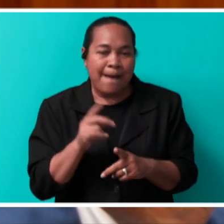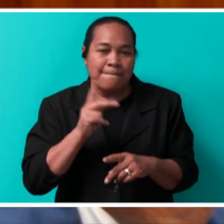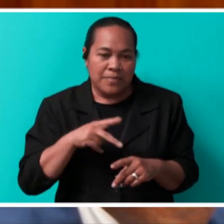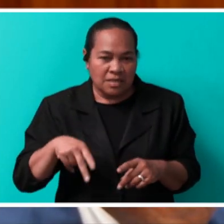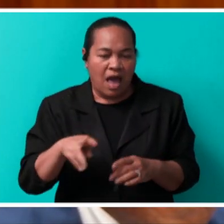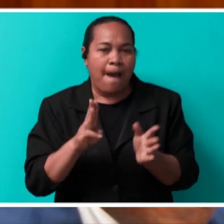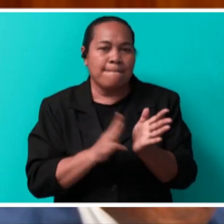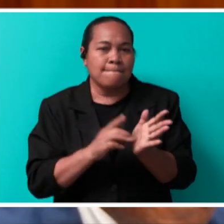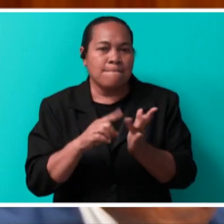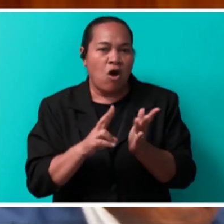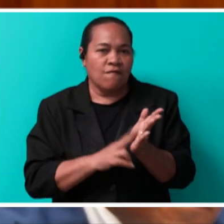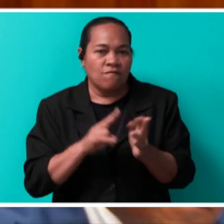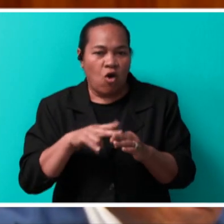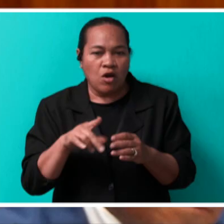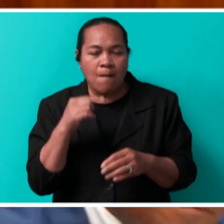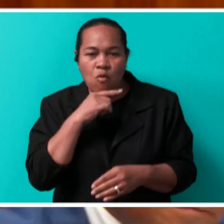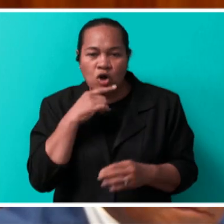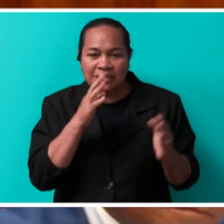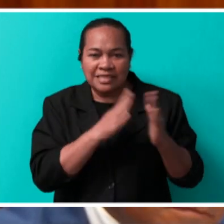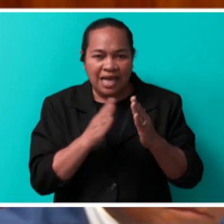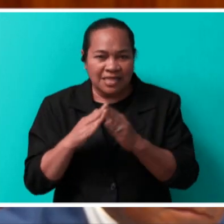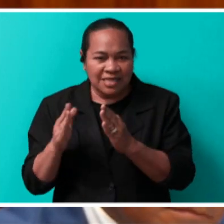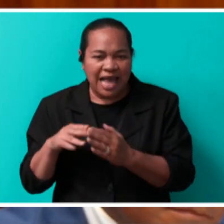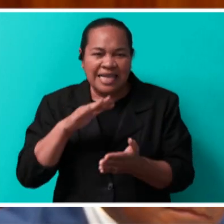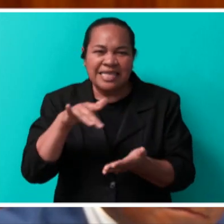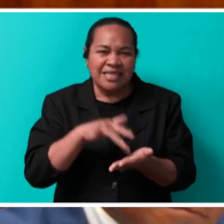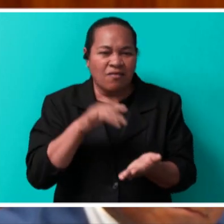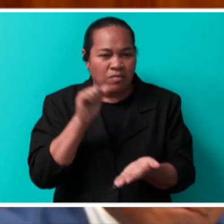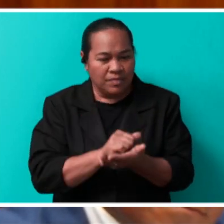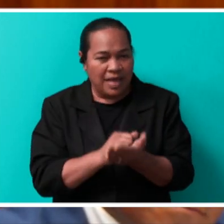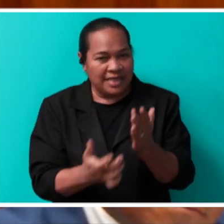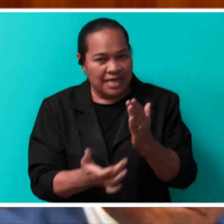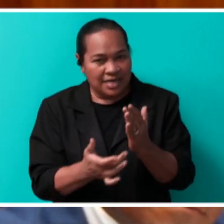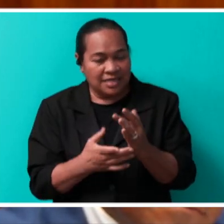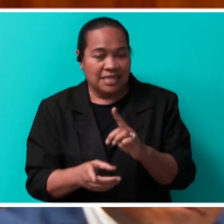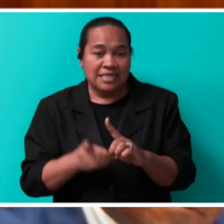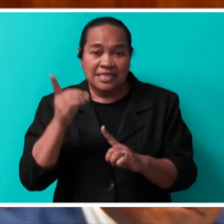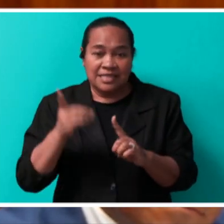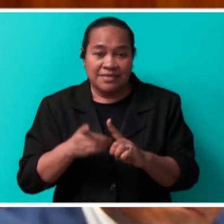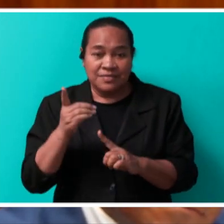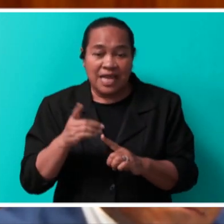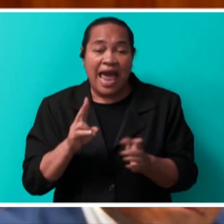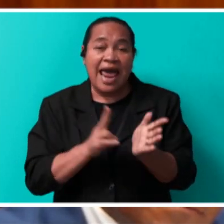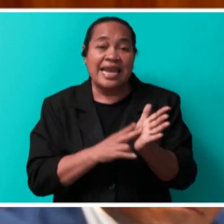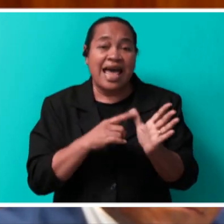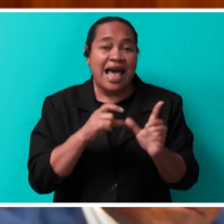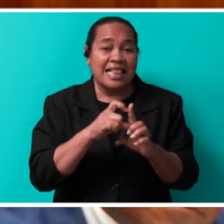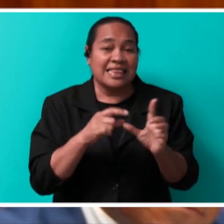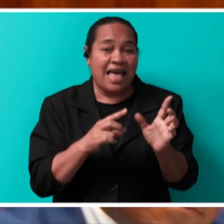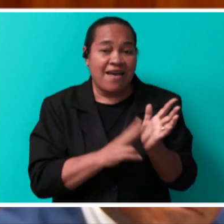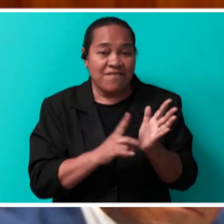Montport Boys Town, Center for Appropriate Technology and Development, that is CITD in Nandawe, Nabuso